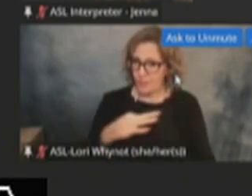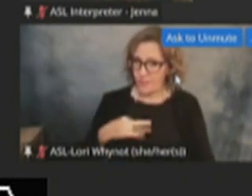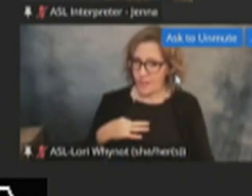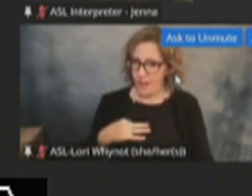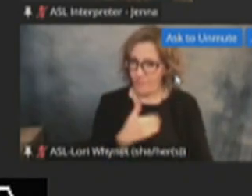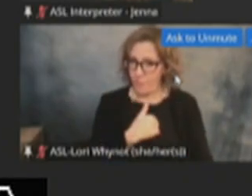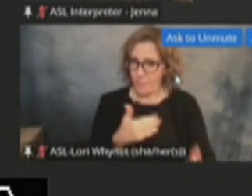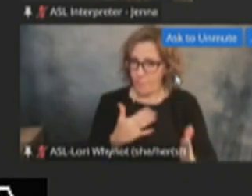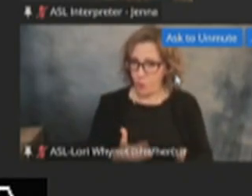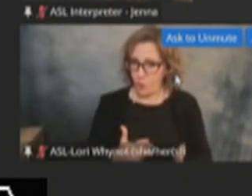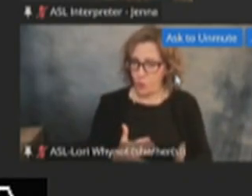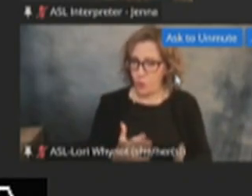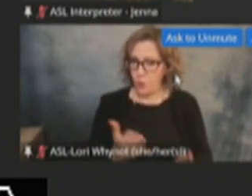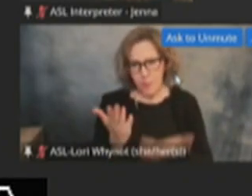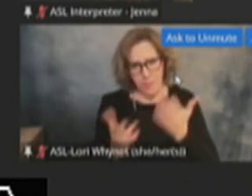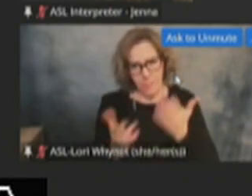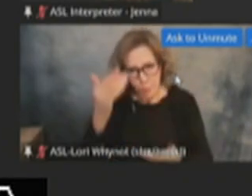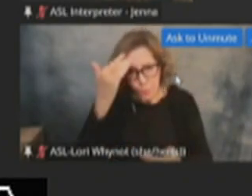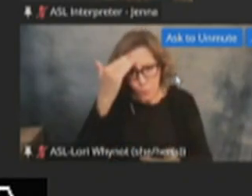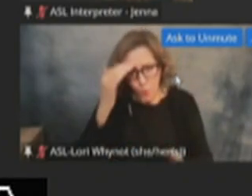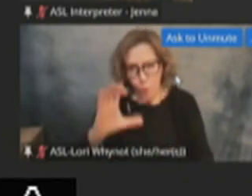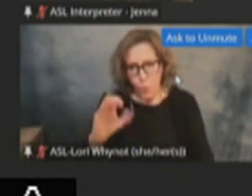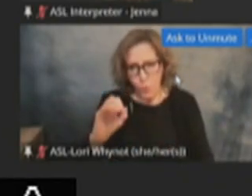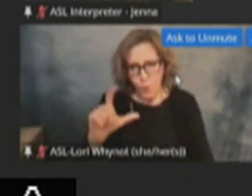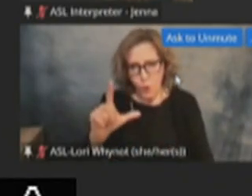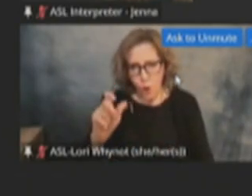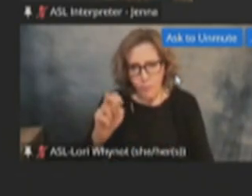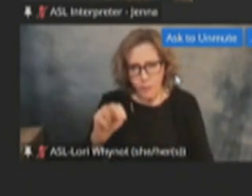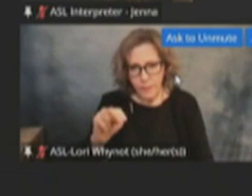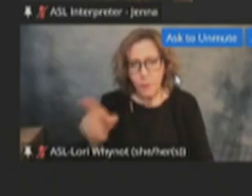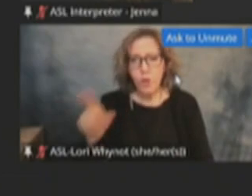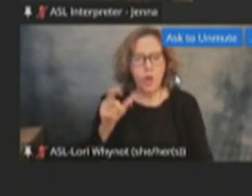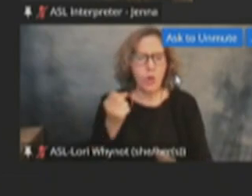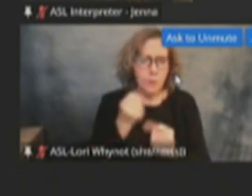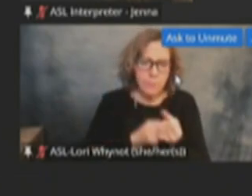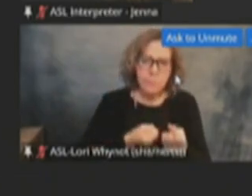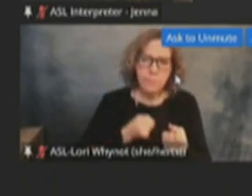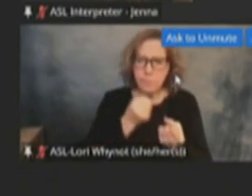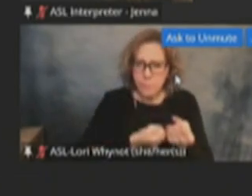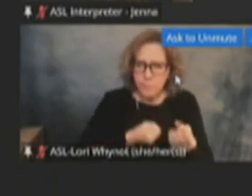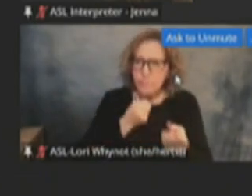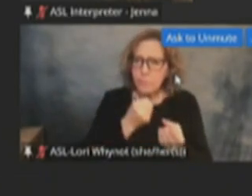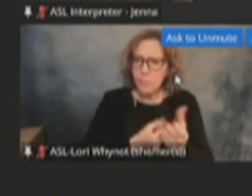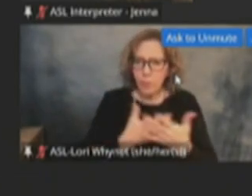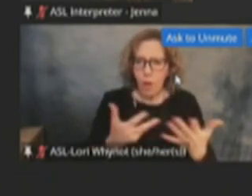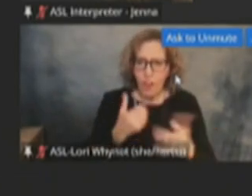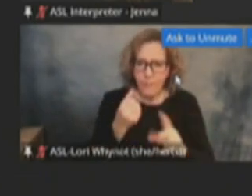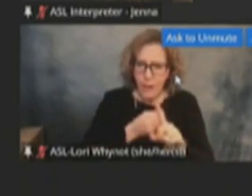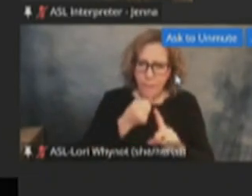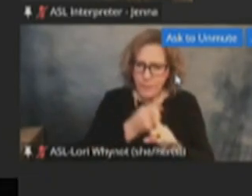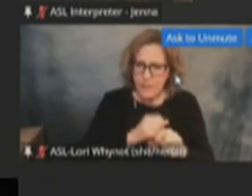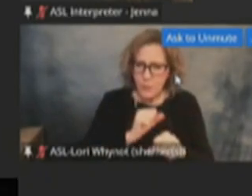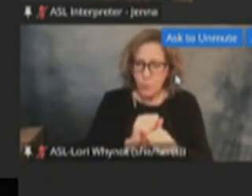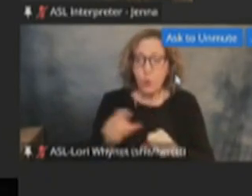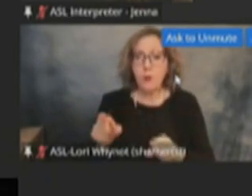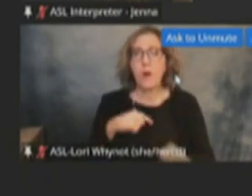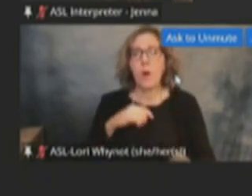you may know Colleen from her years of dedicated advocacy work in the city, but Colleen Flanagan is our new outreach